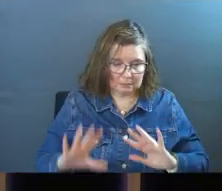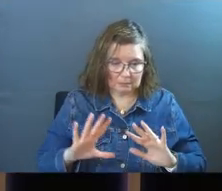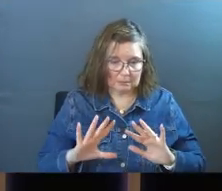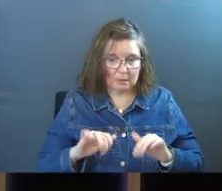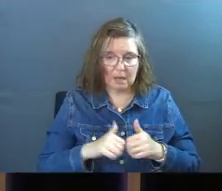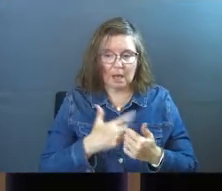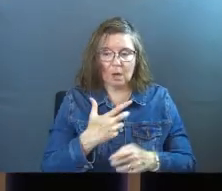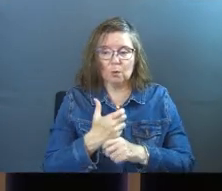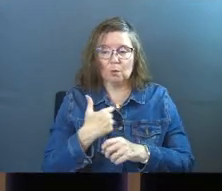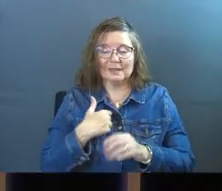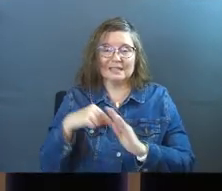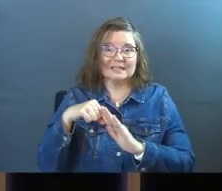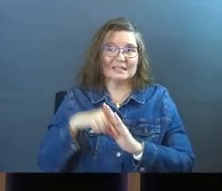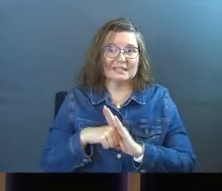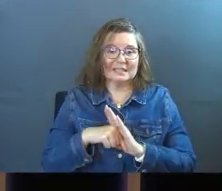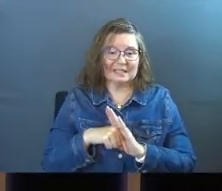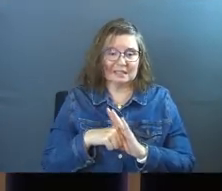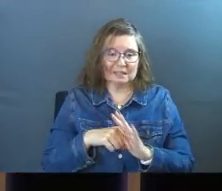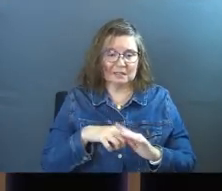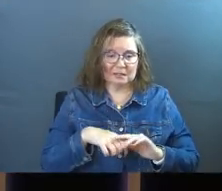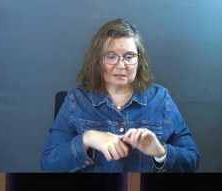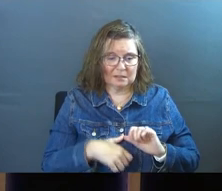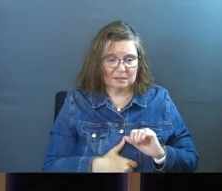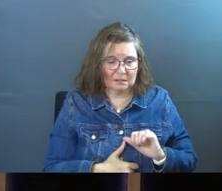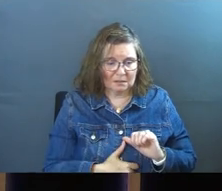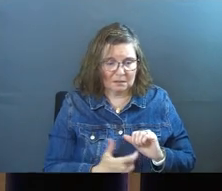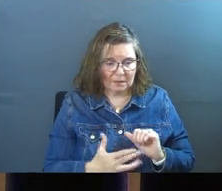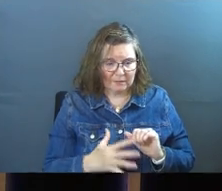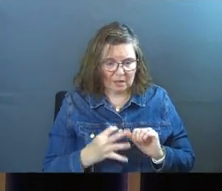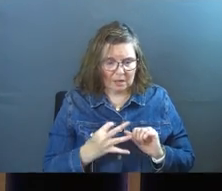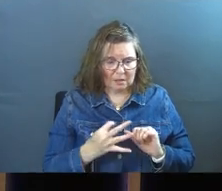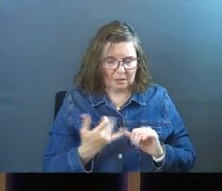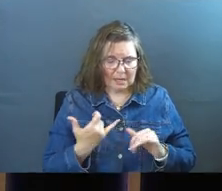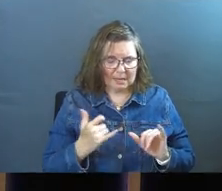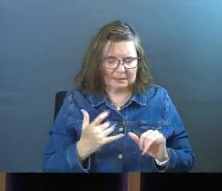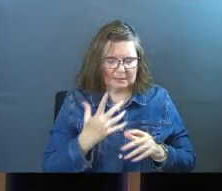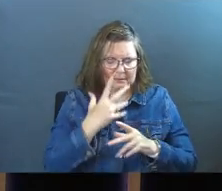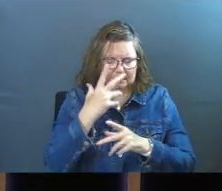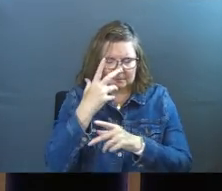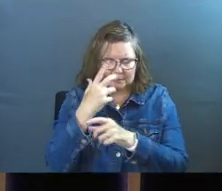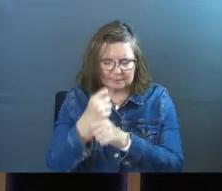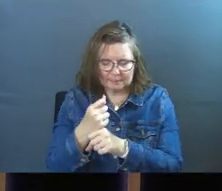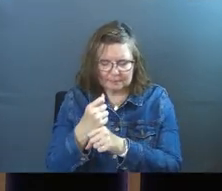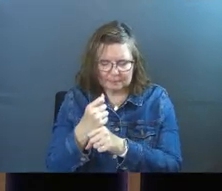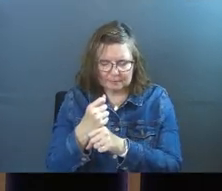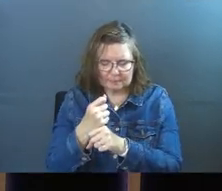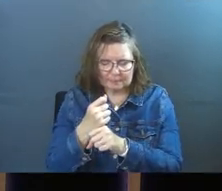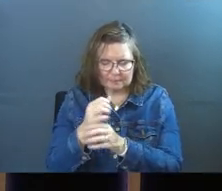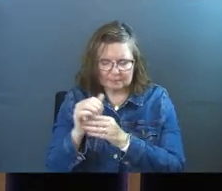How do you get to this deep valley and find that you've got the faith to survive it?